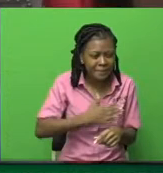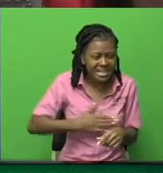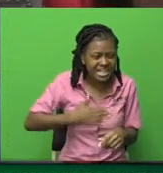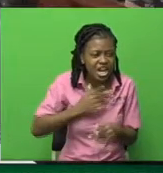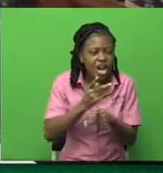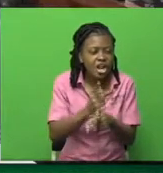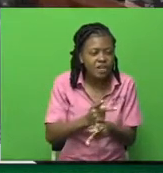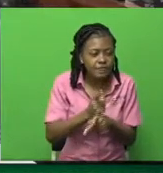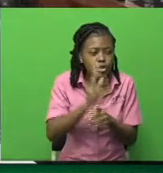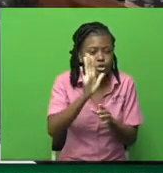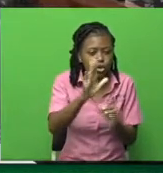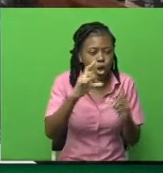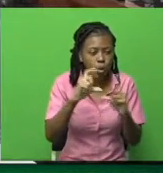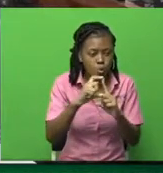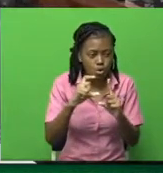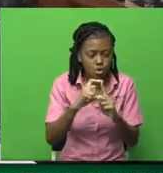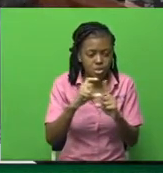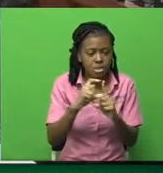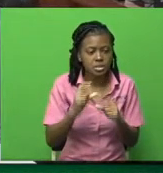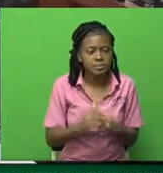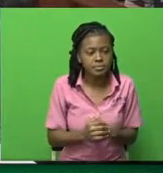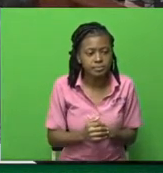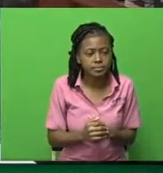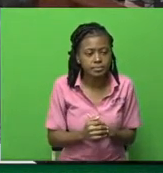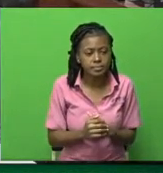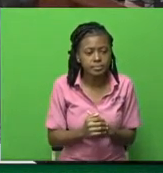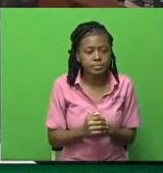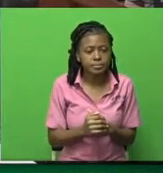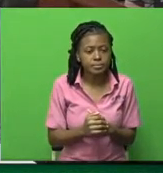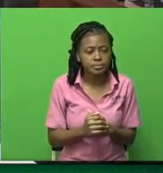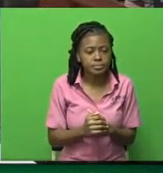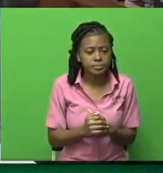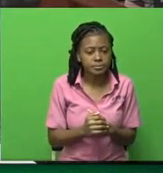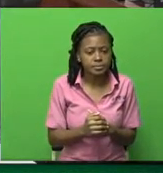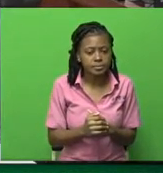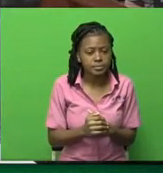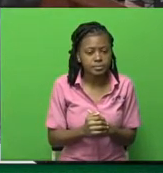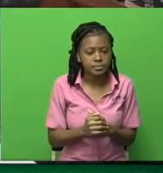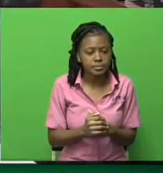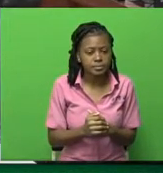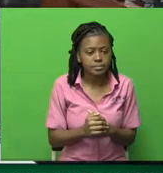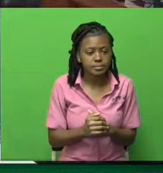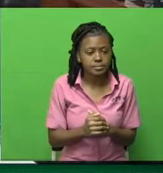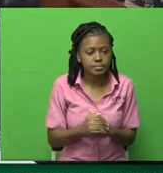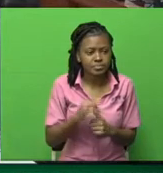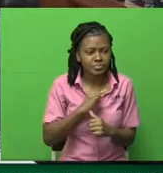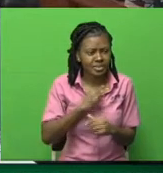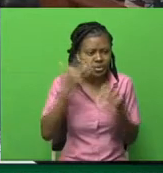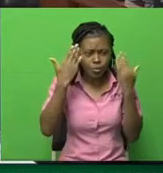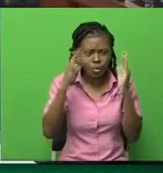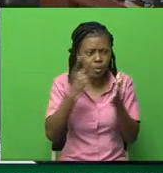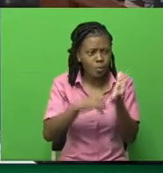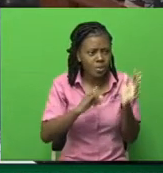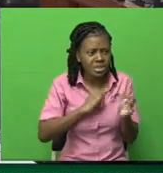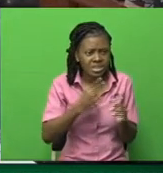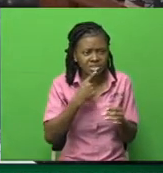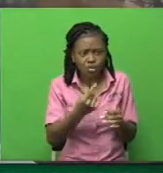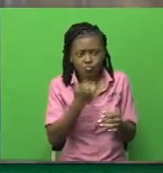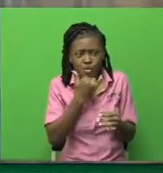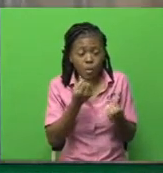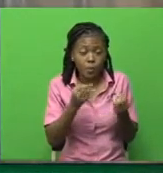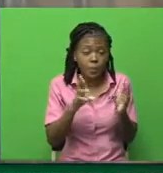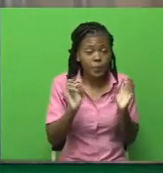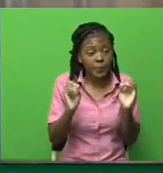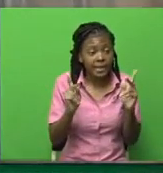not sure which one is oh what are the nurseries okay thank you I don't see what I would say would influence any judge but I'll be guided